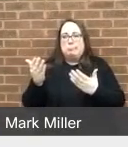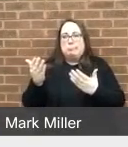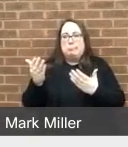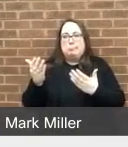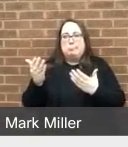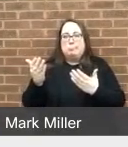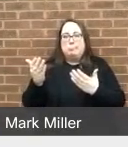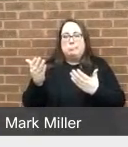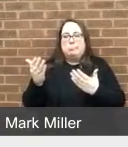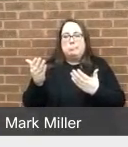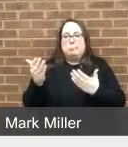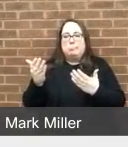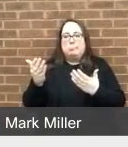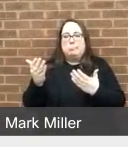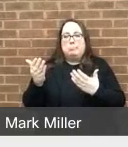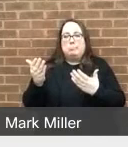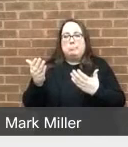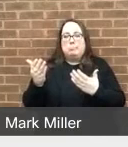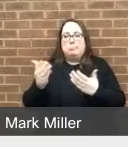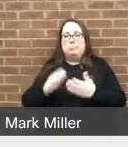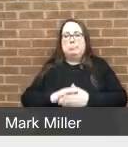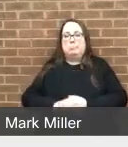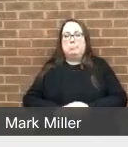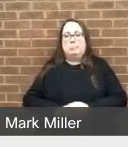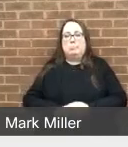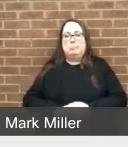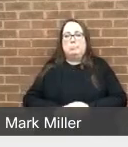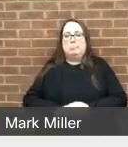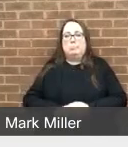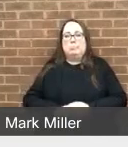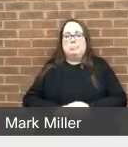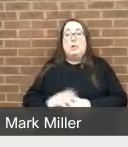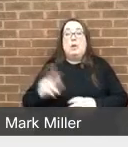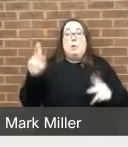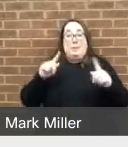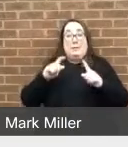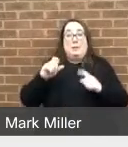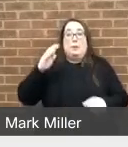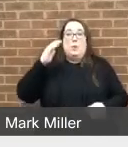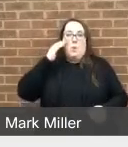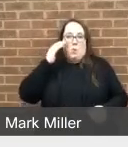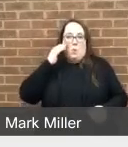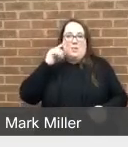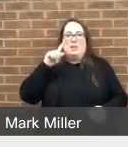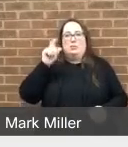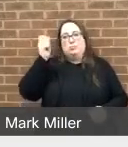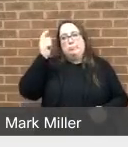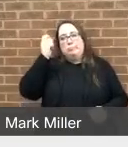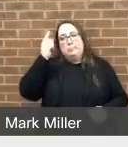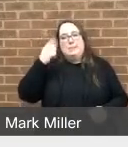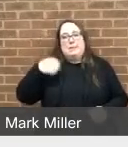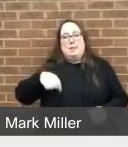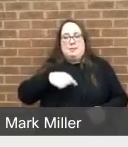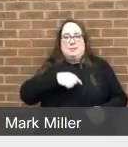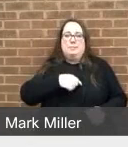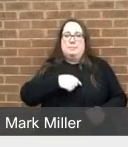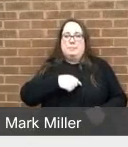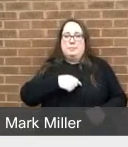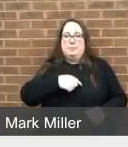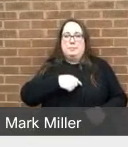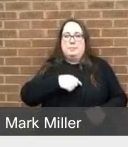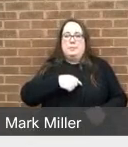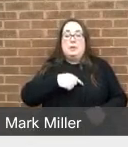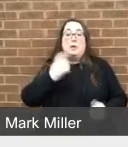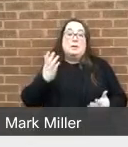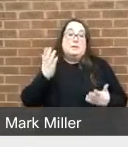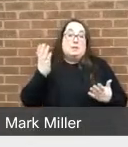Michael Zhao mentioned, people need to know. They need to understand. So I think his suggestion